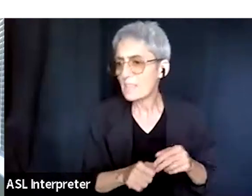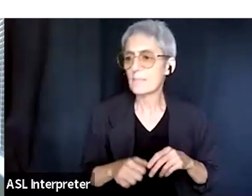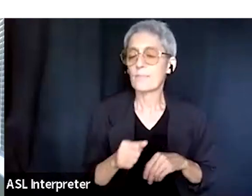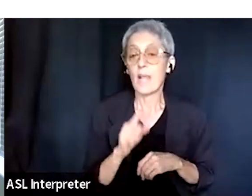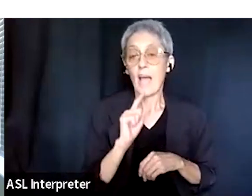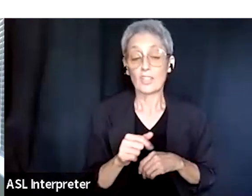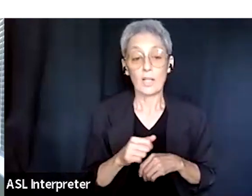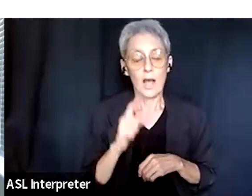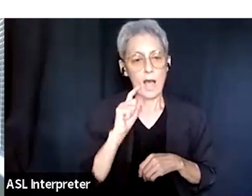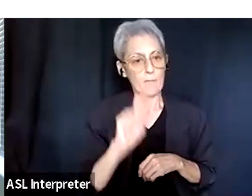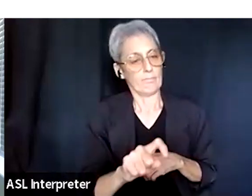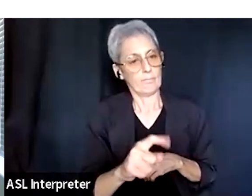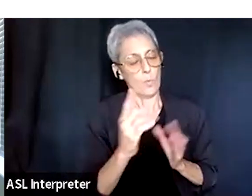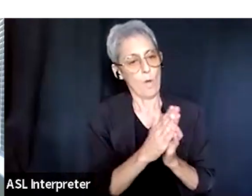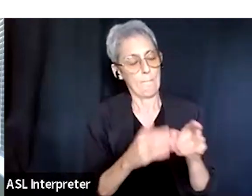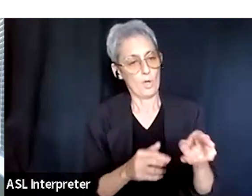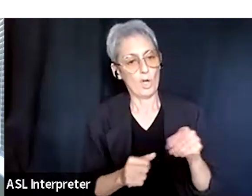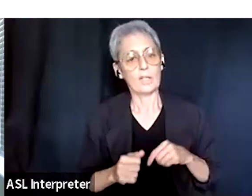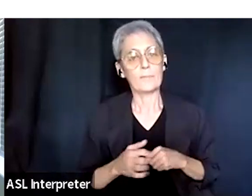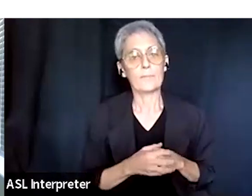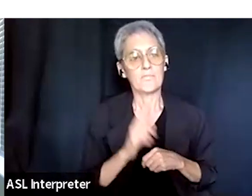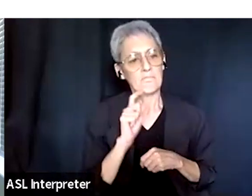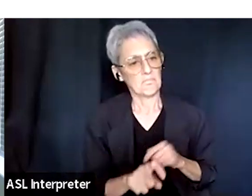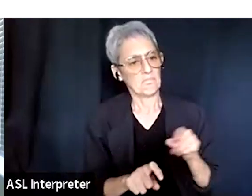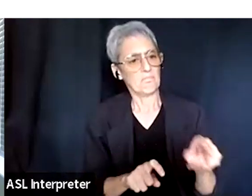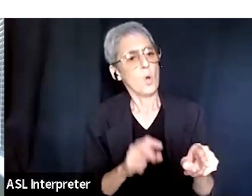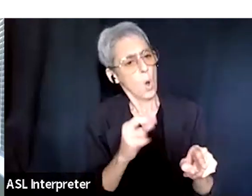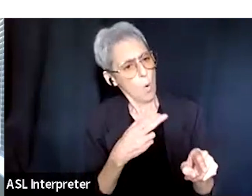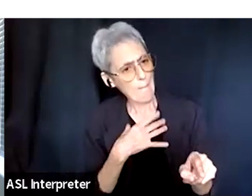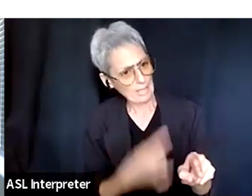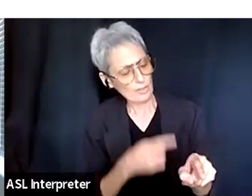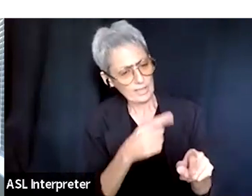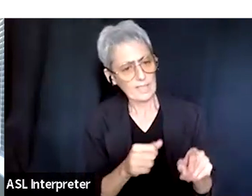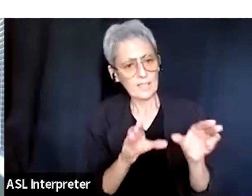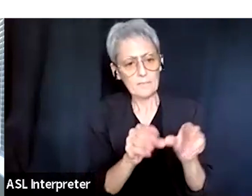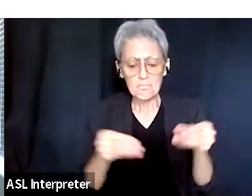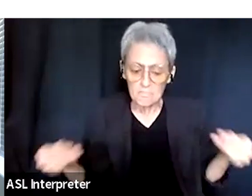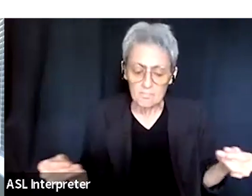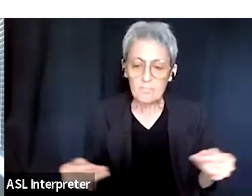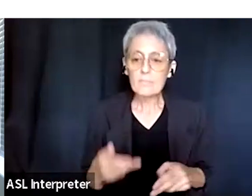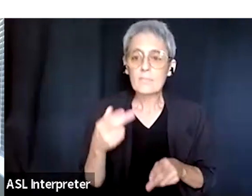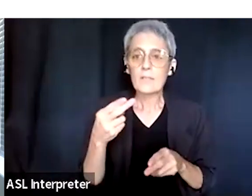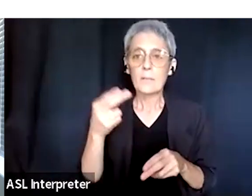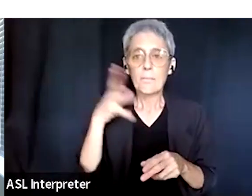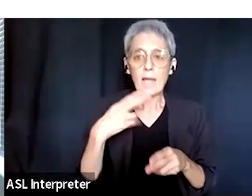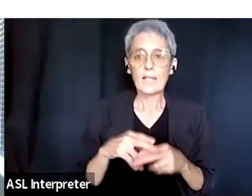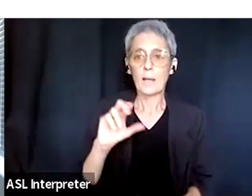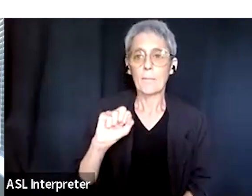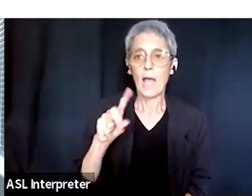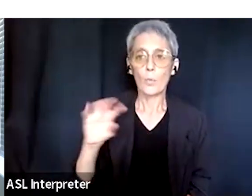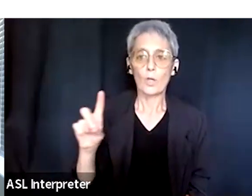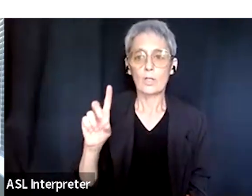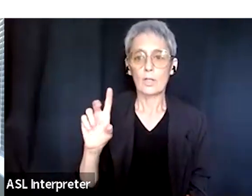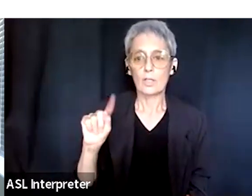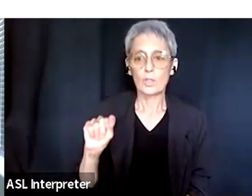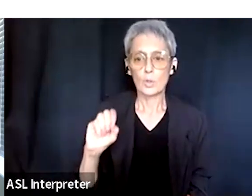book, and I thought, oh, I'm interested in that. And it was by somebody called Edward Tufte. And it's,